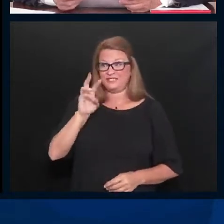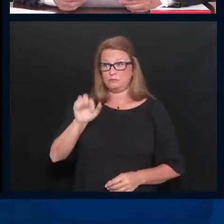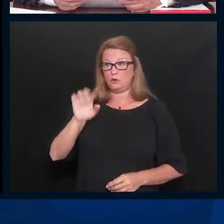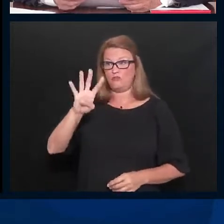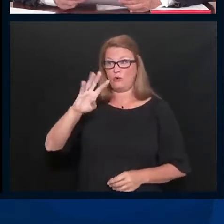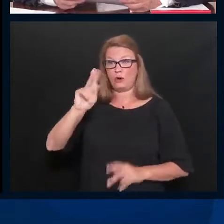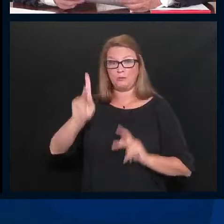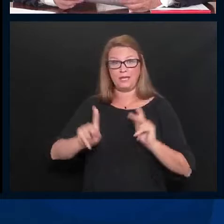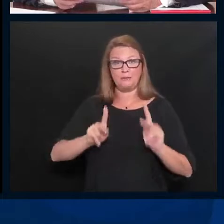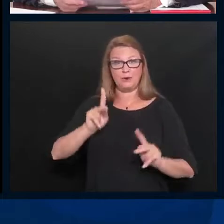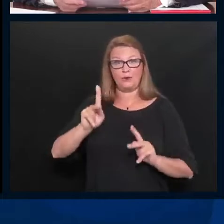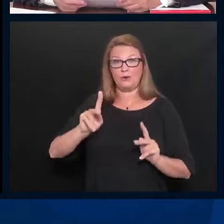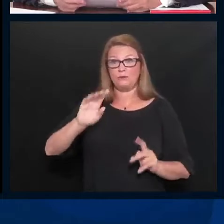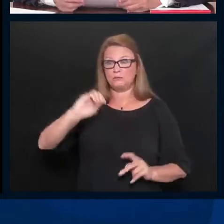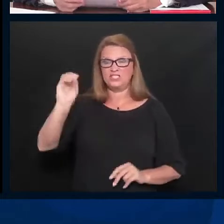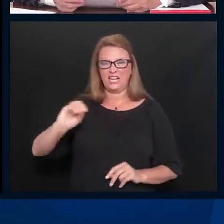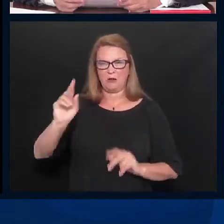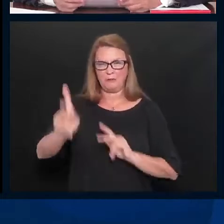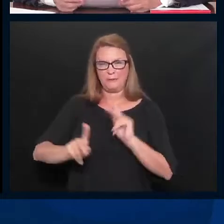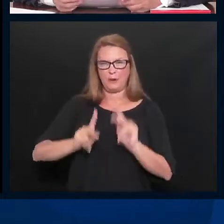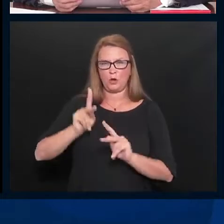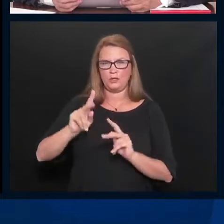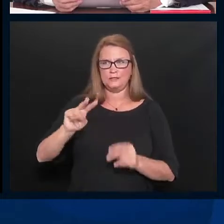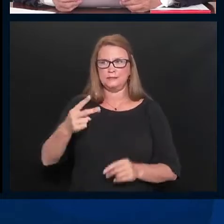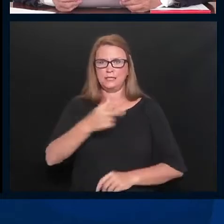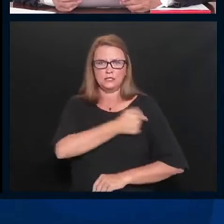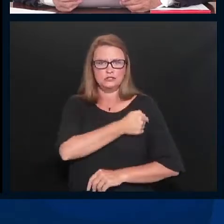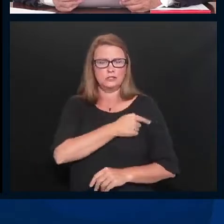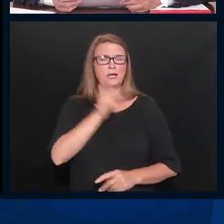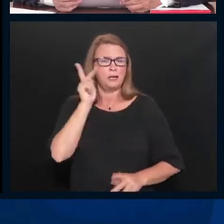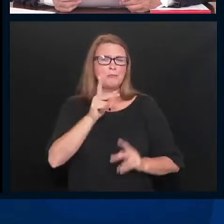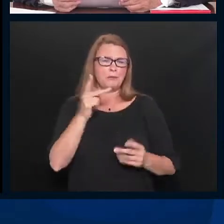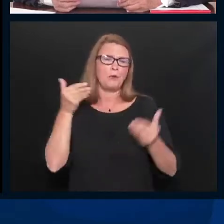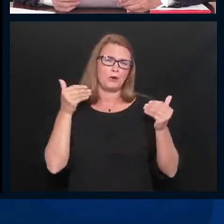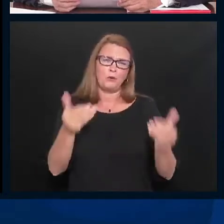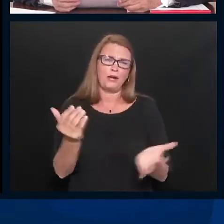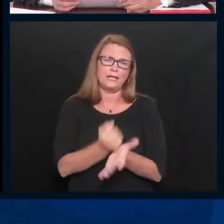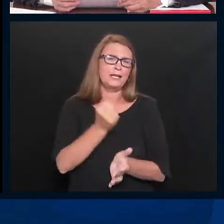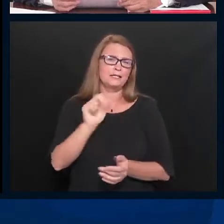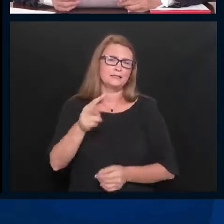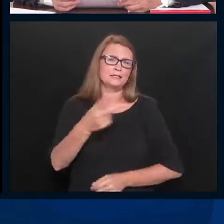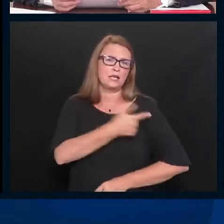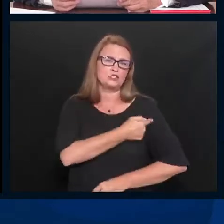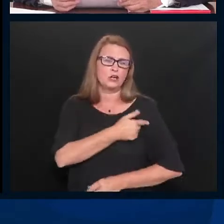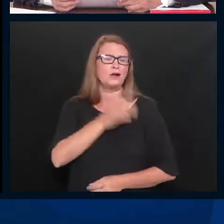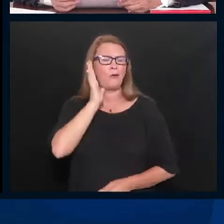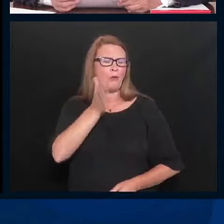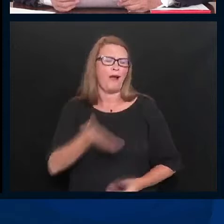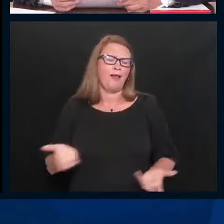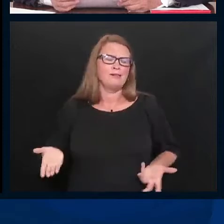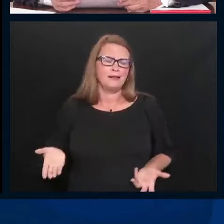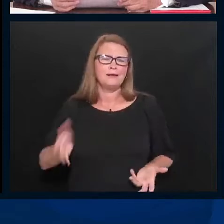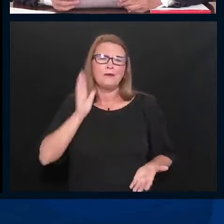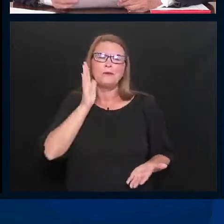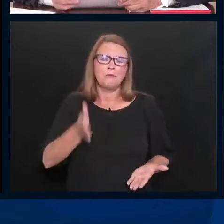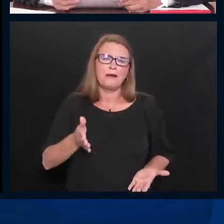56.4% of the people that are getting their second shot, so people are following through with that, and I felt like they always would,